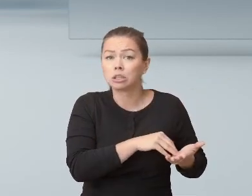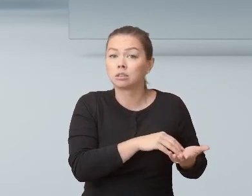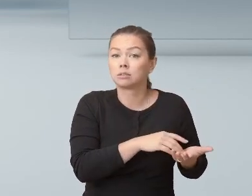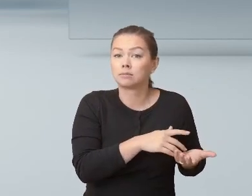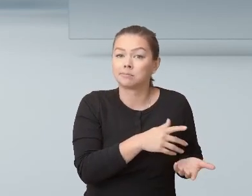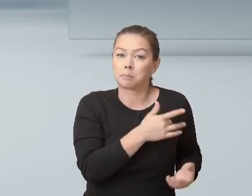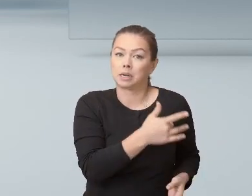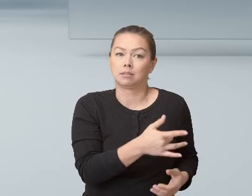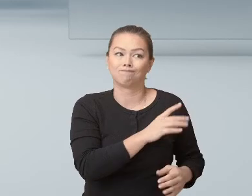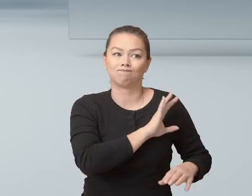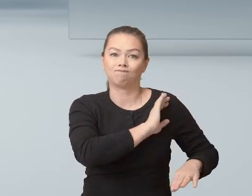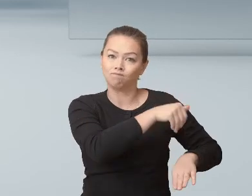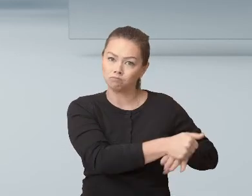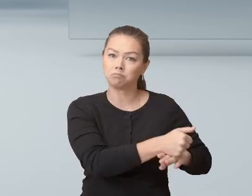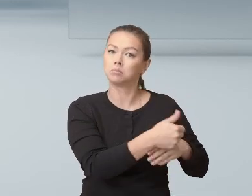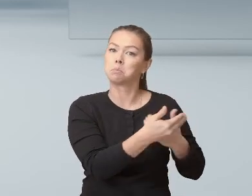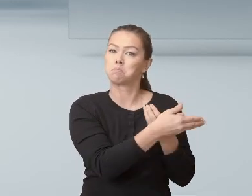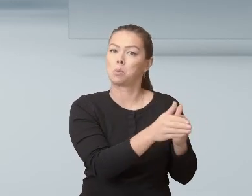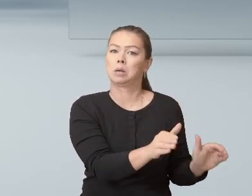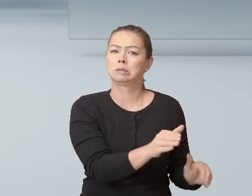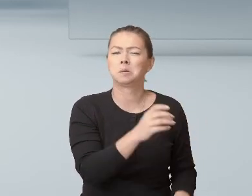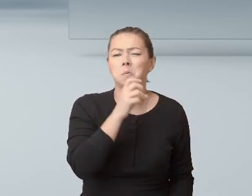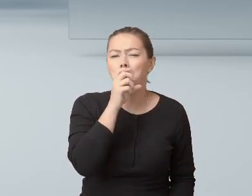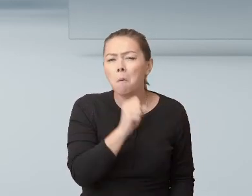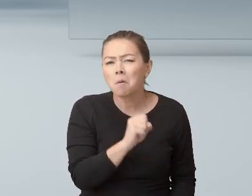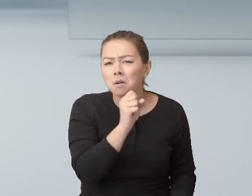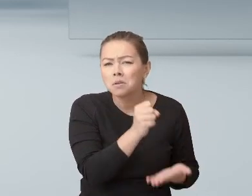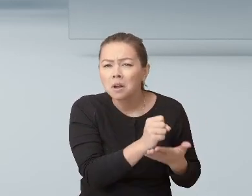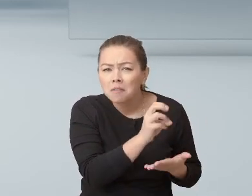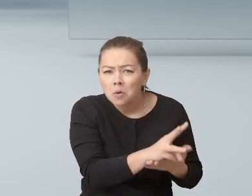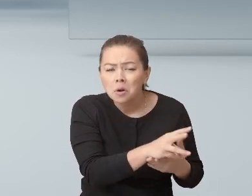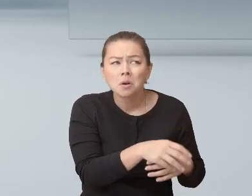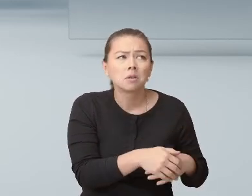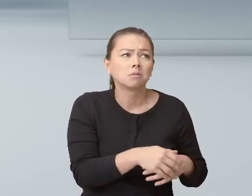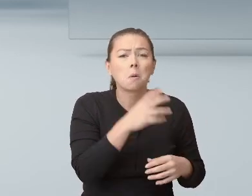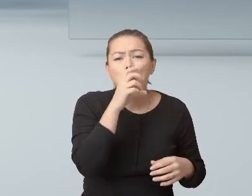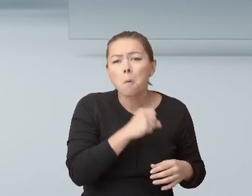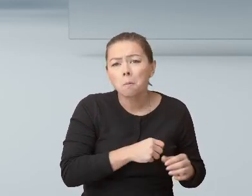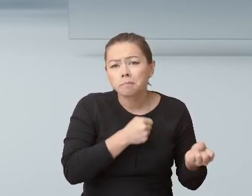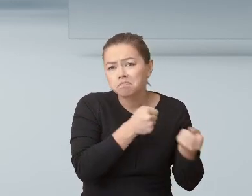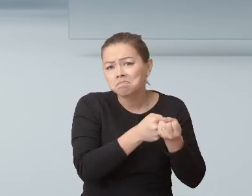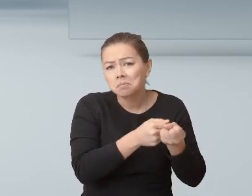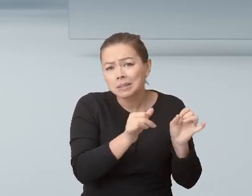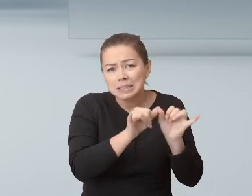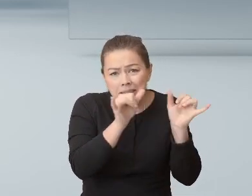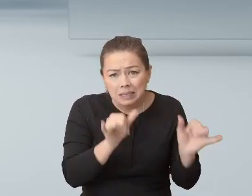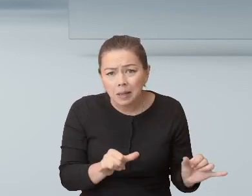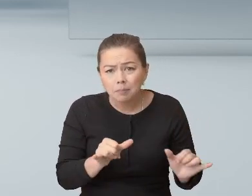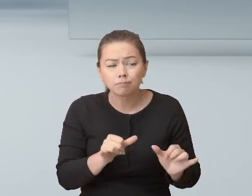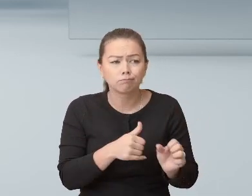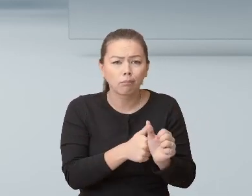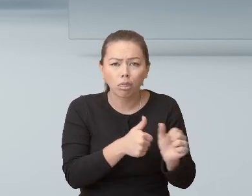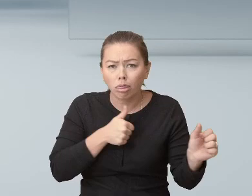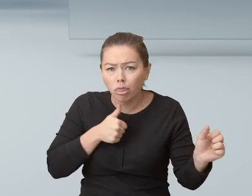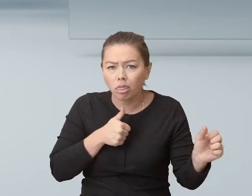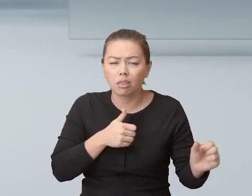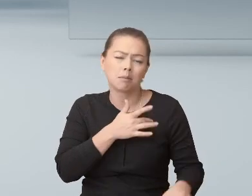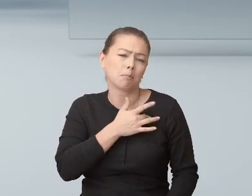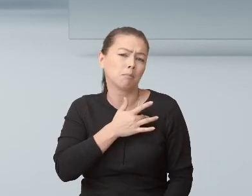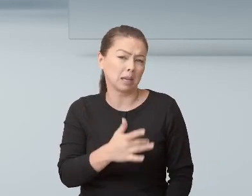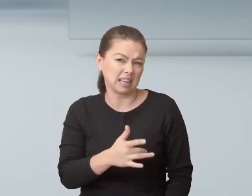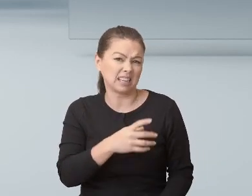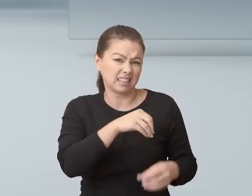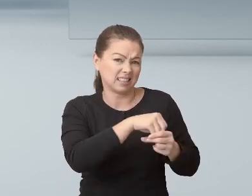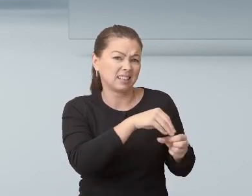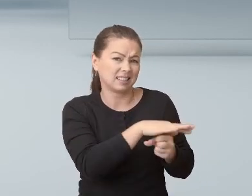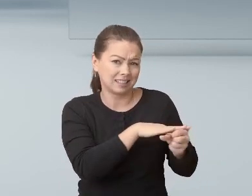either older software, if it's an older version, or older support systems. So one of the biggest problems is if it's on an older,